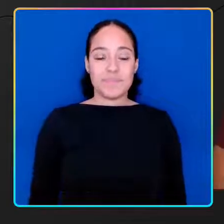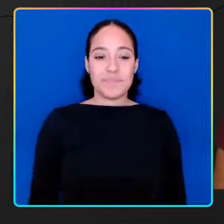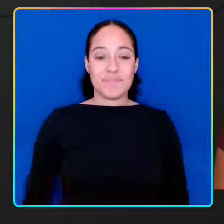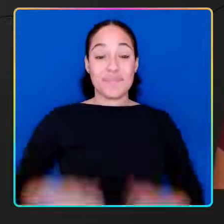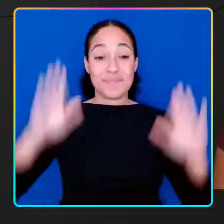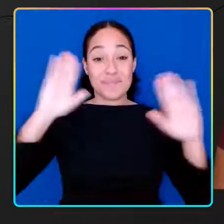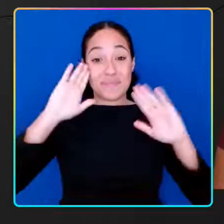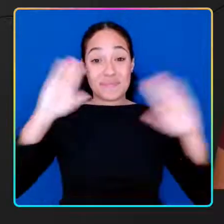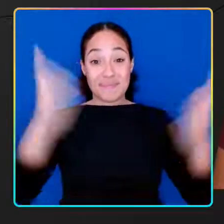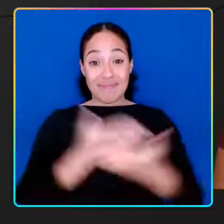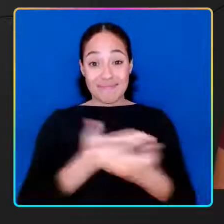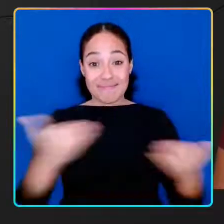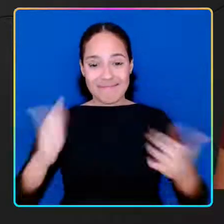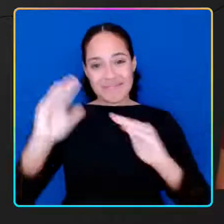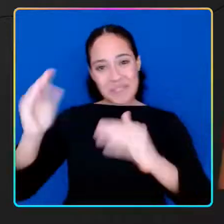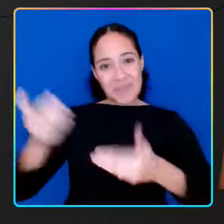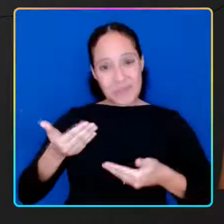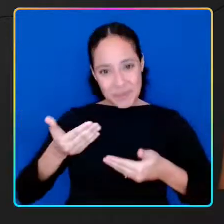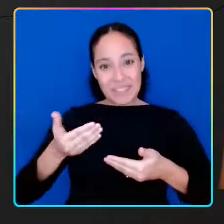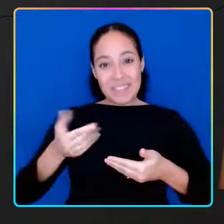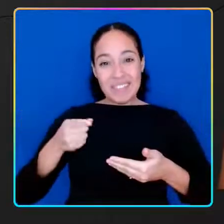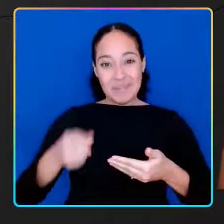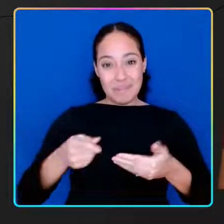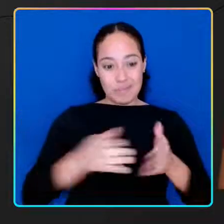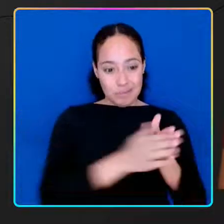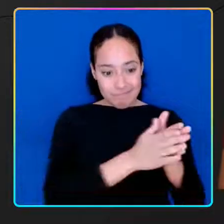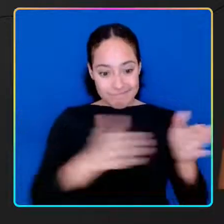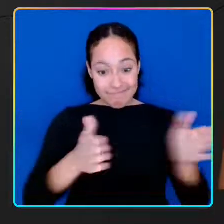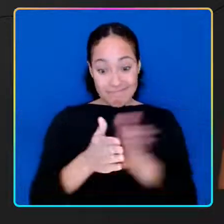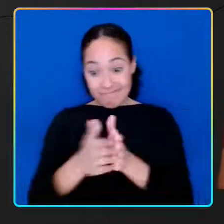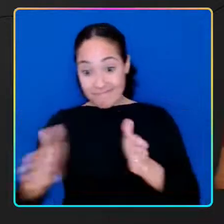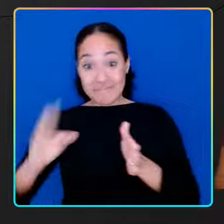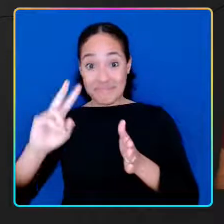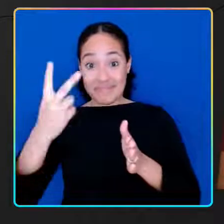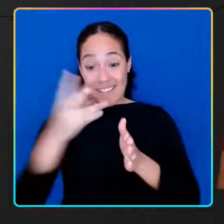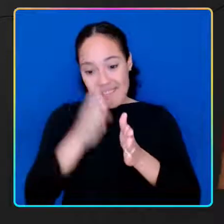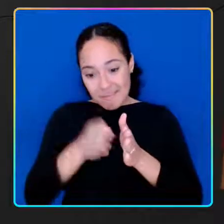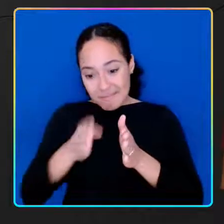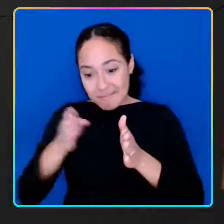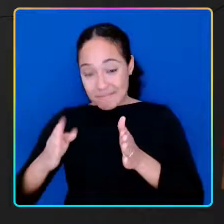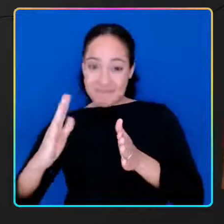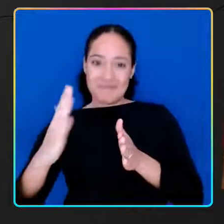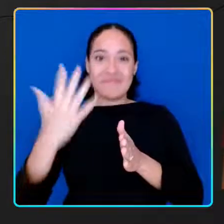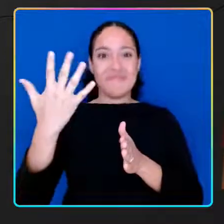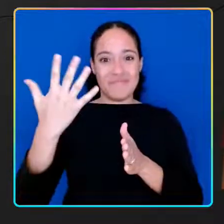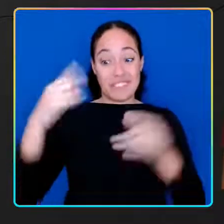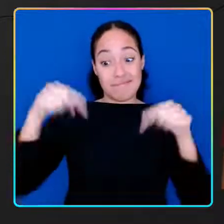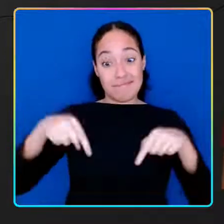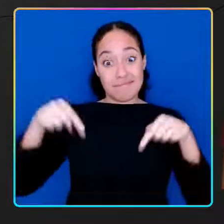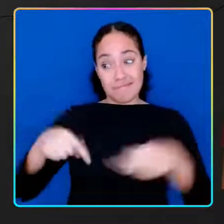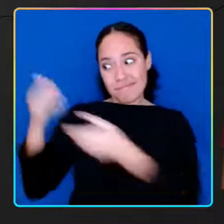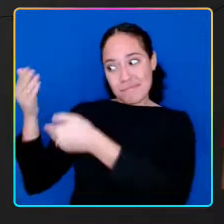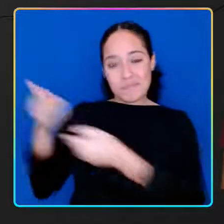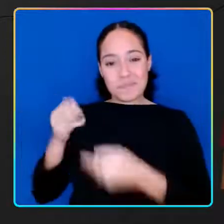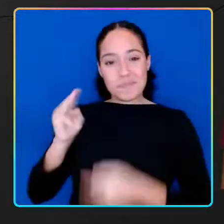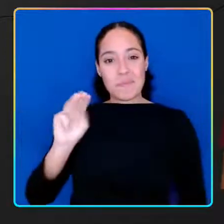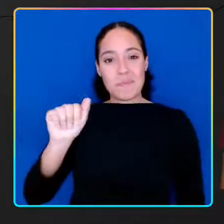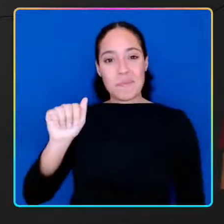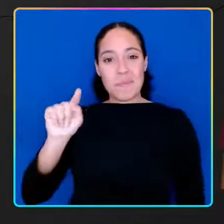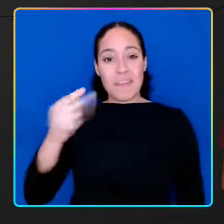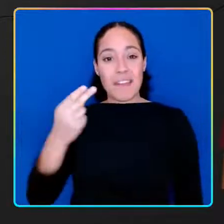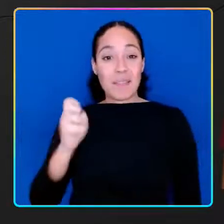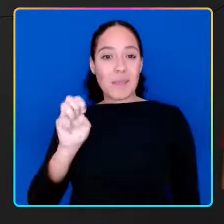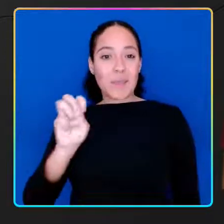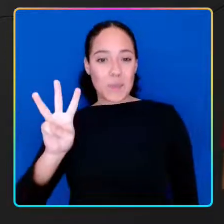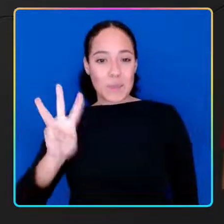Hi everyone and welcome to the 5th episode of Season 2 of the A Bit of AI show. In this episode we will talk with Matthew about his life in